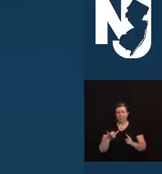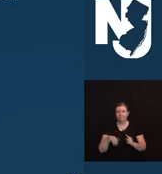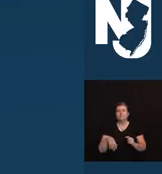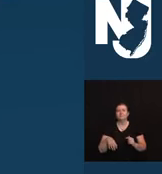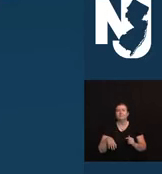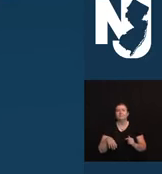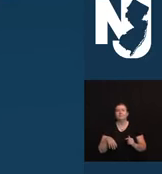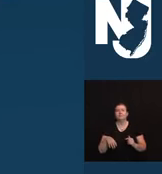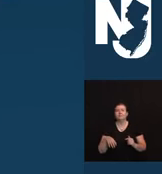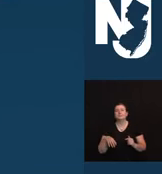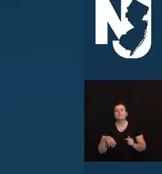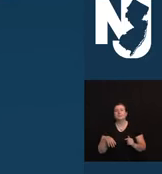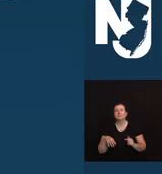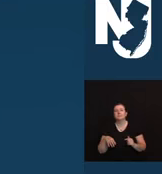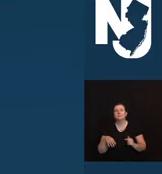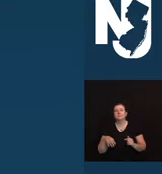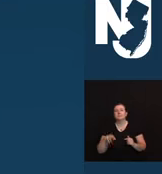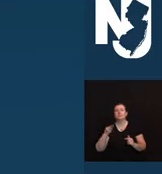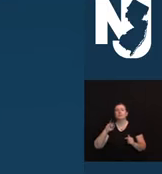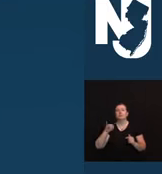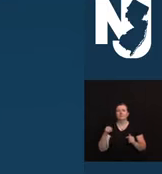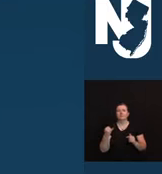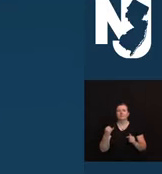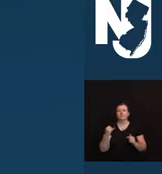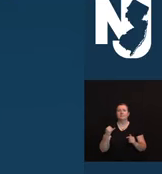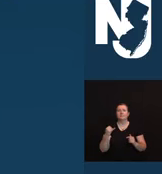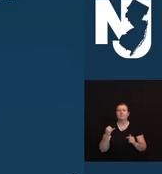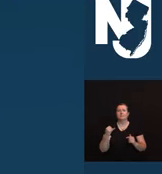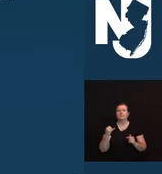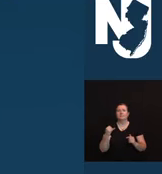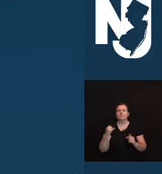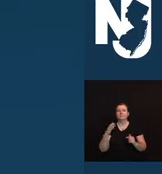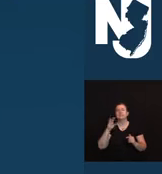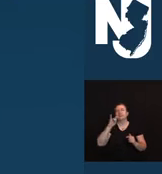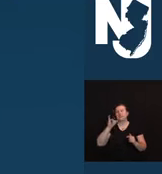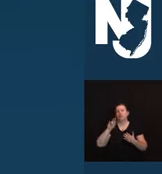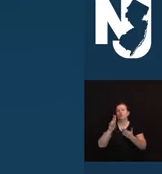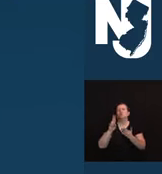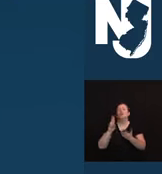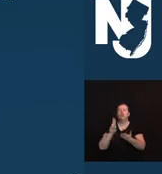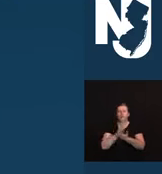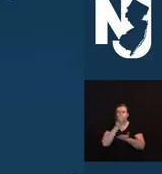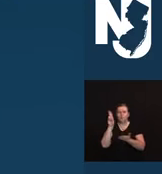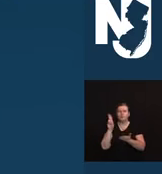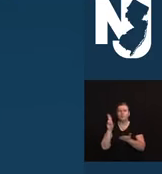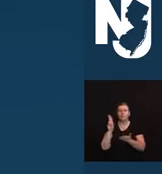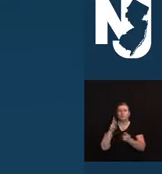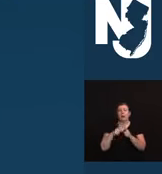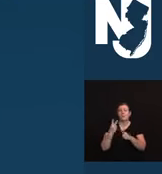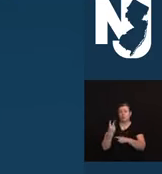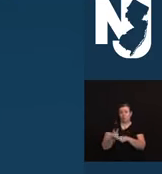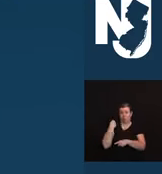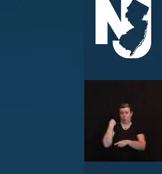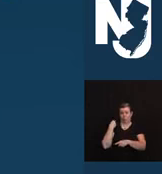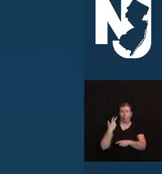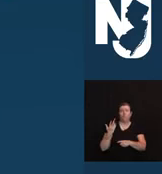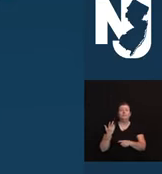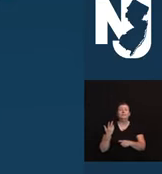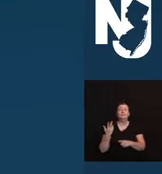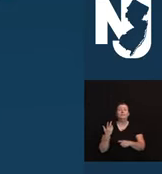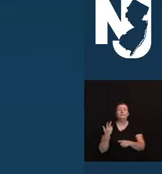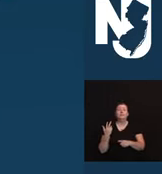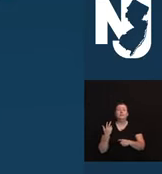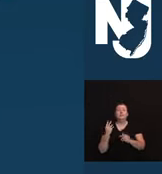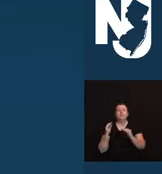University, which she earned, by the way, just 2 years ago at the age of 64. Among her many teaching and leadership credits, Deborah